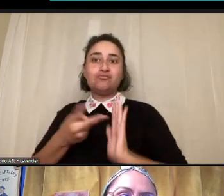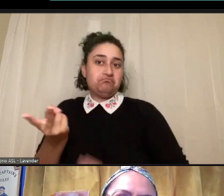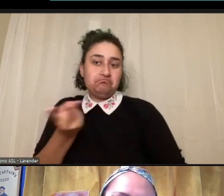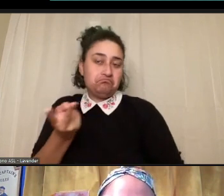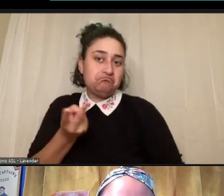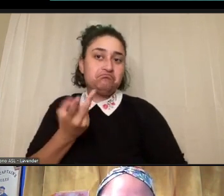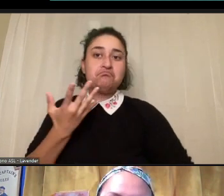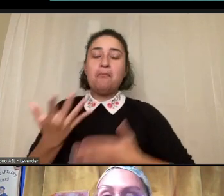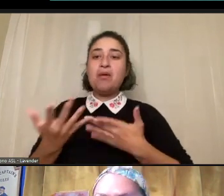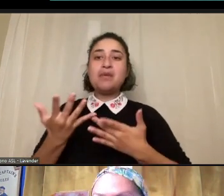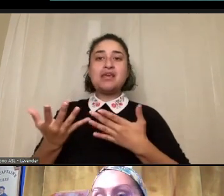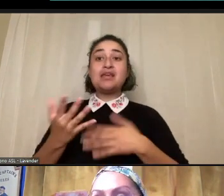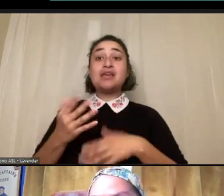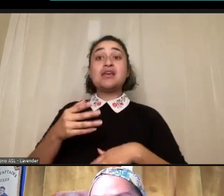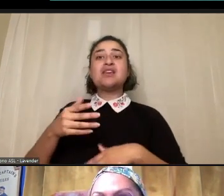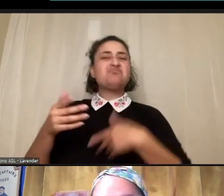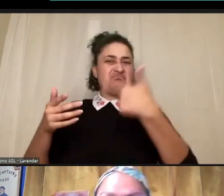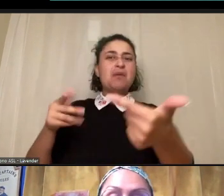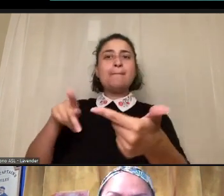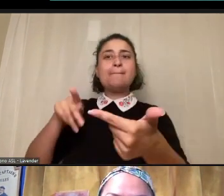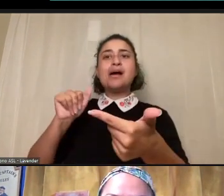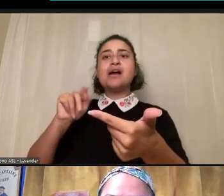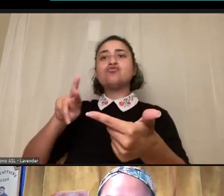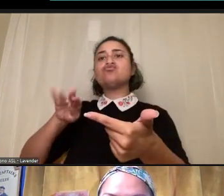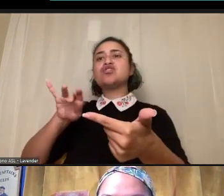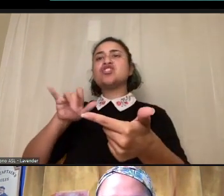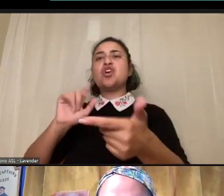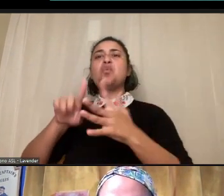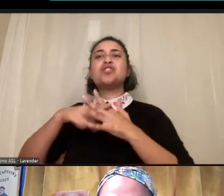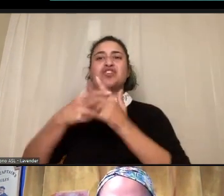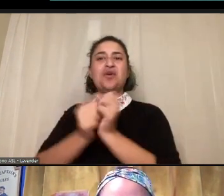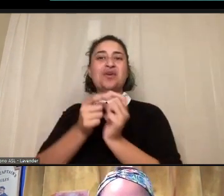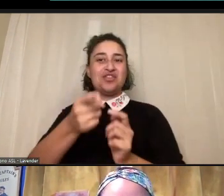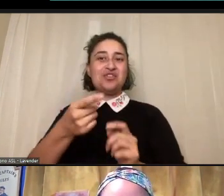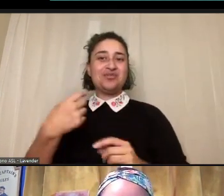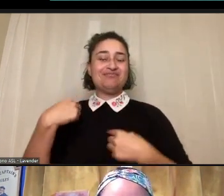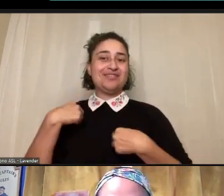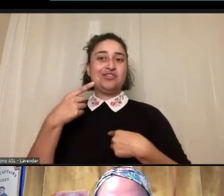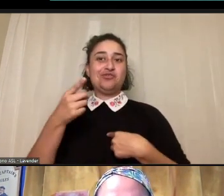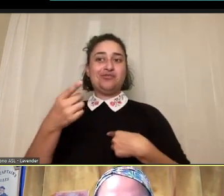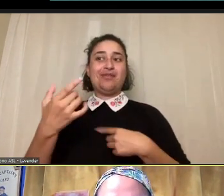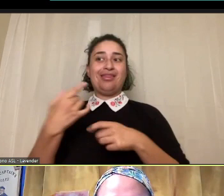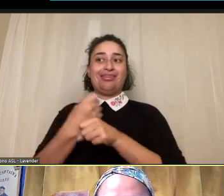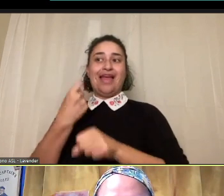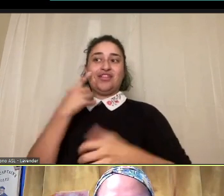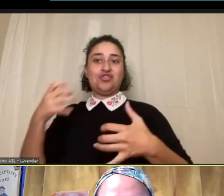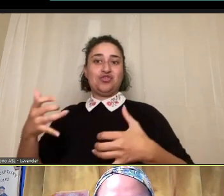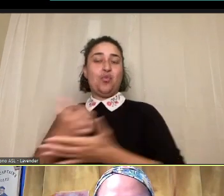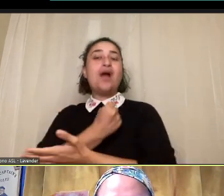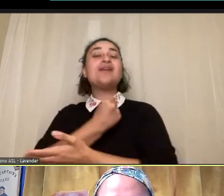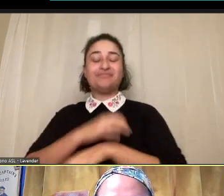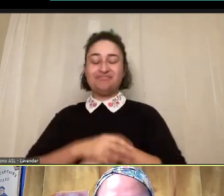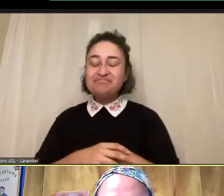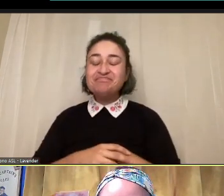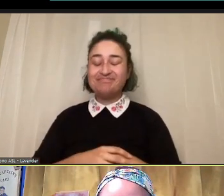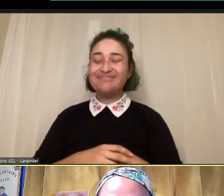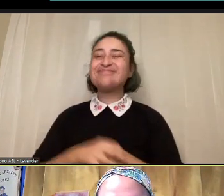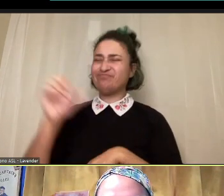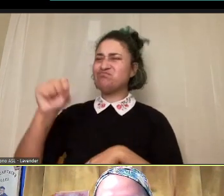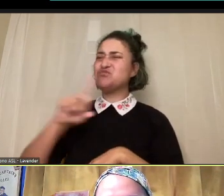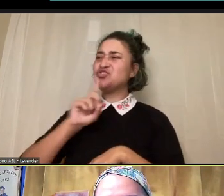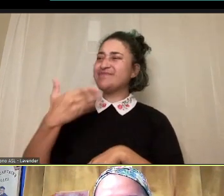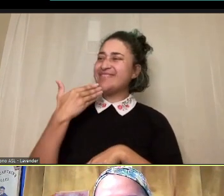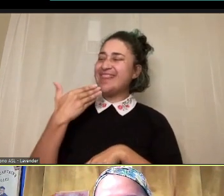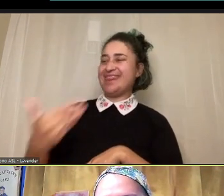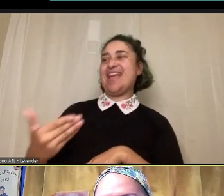maybe, Patricia, we can start with you since you're the inaugural recipient. Sure. Yeah. Thank you, Chantal, for